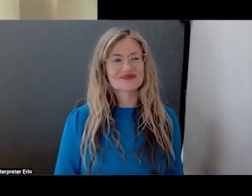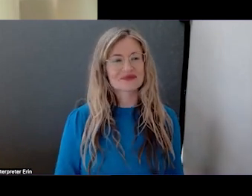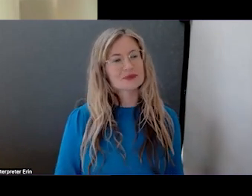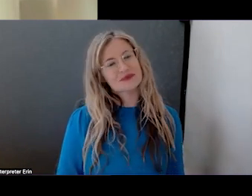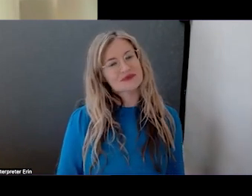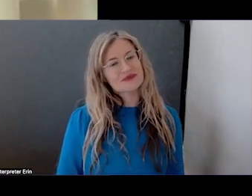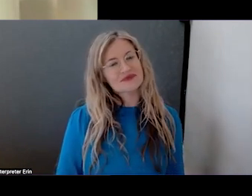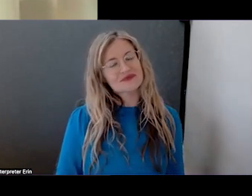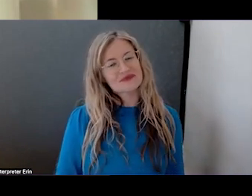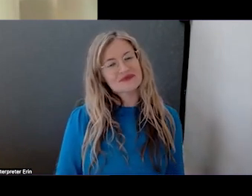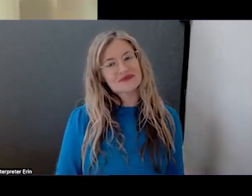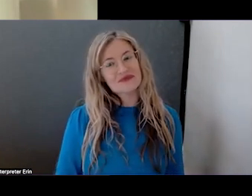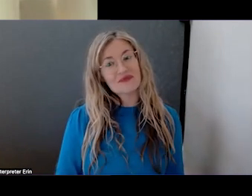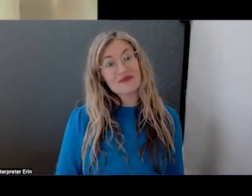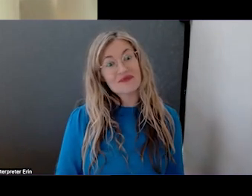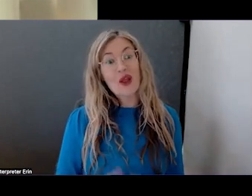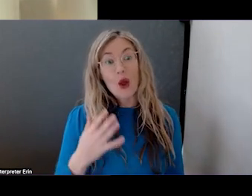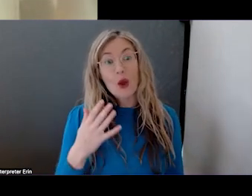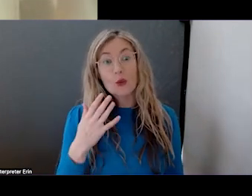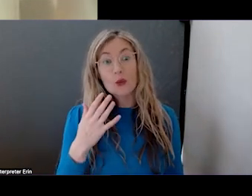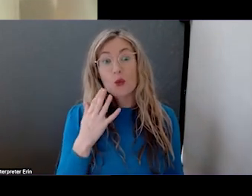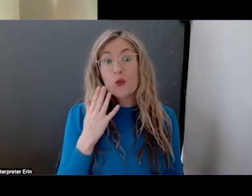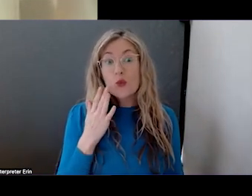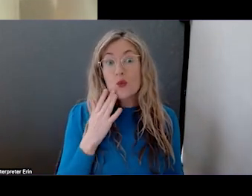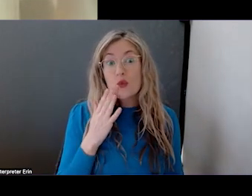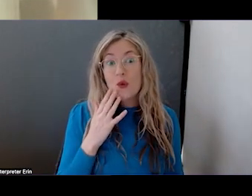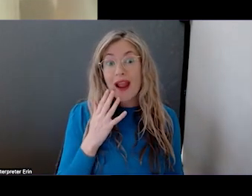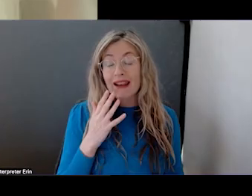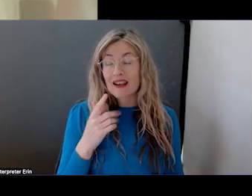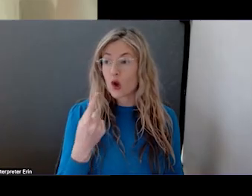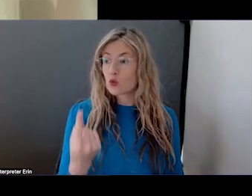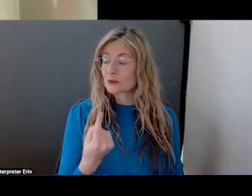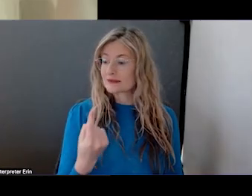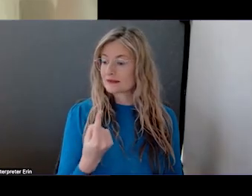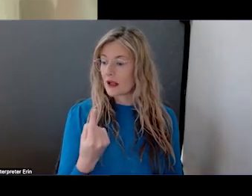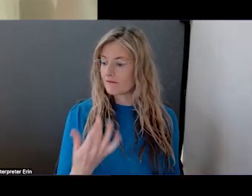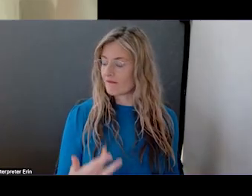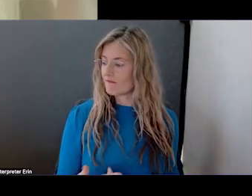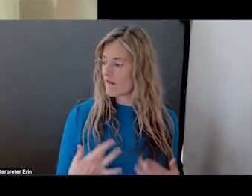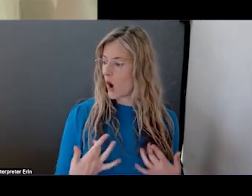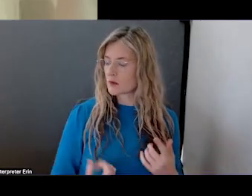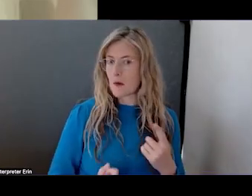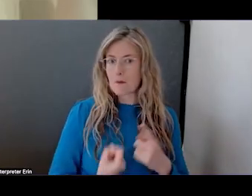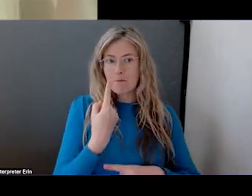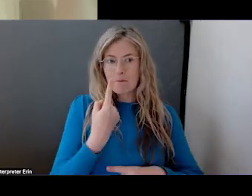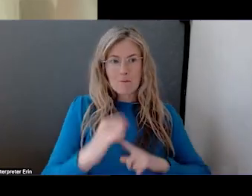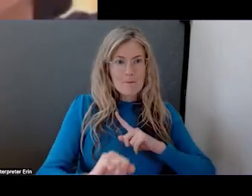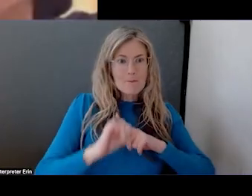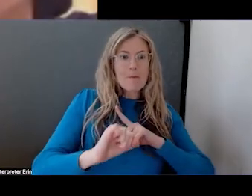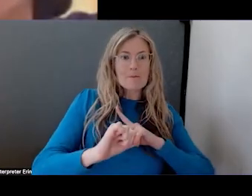when was it that you felt the most impactful moment during the